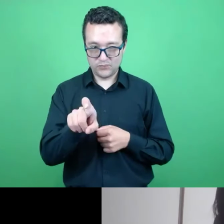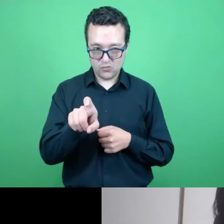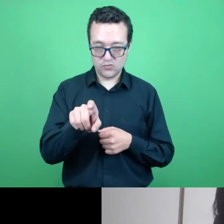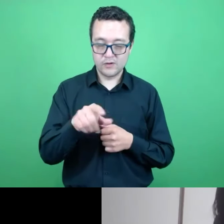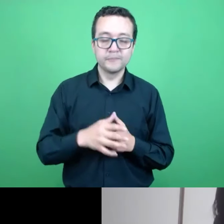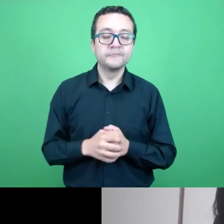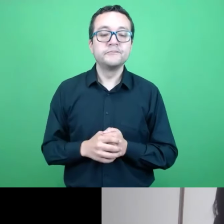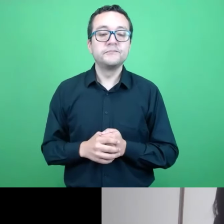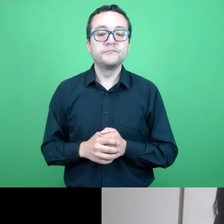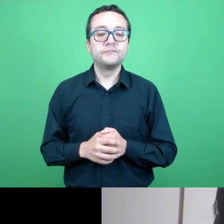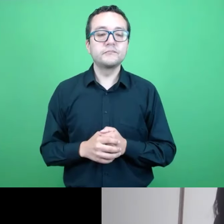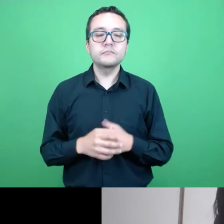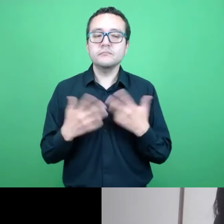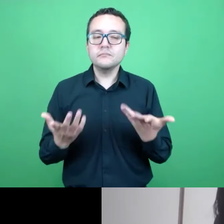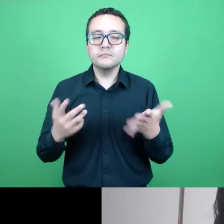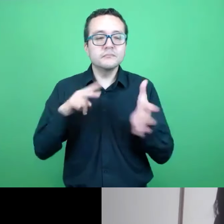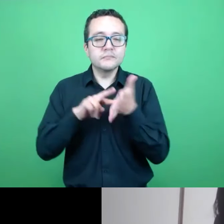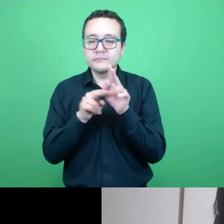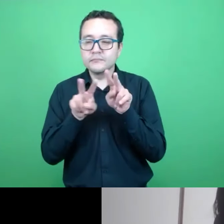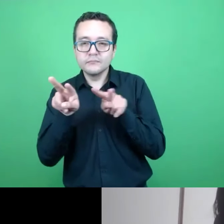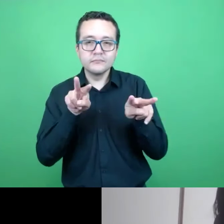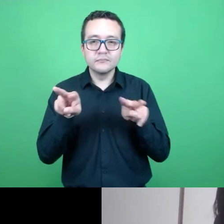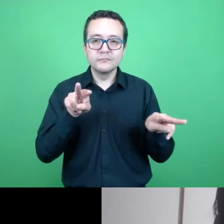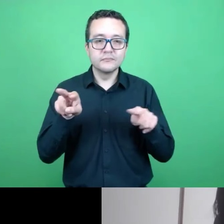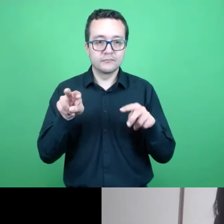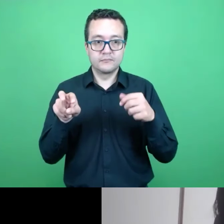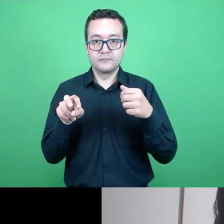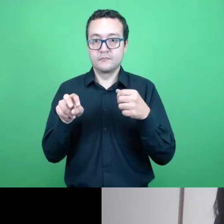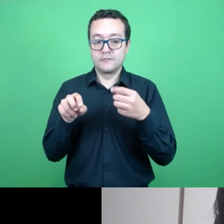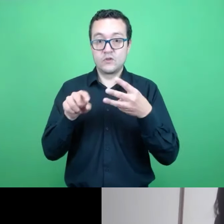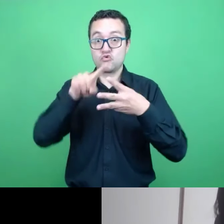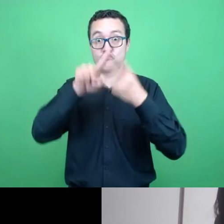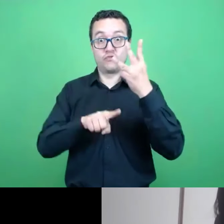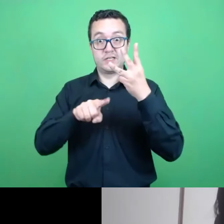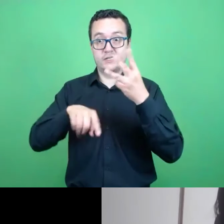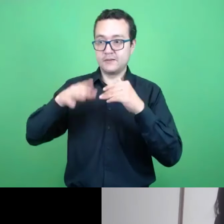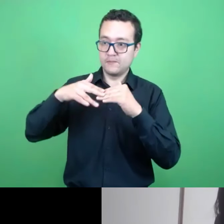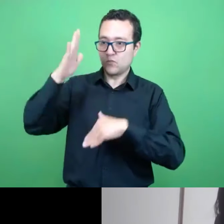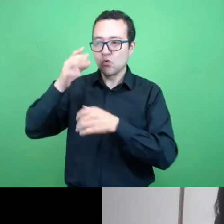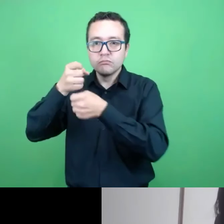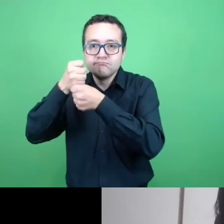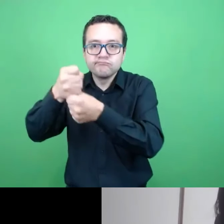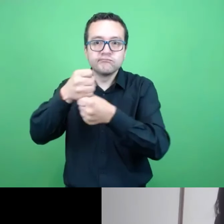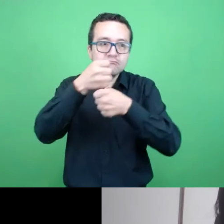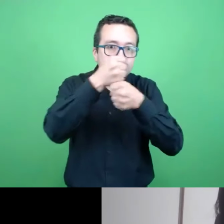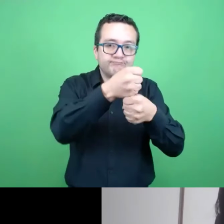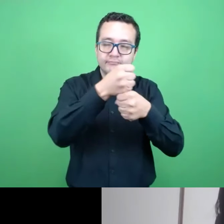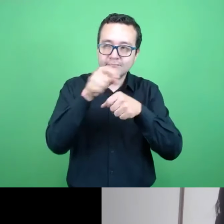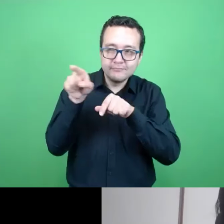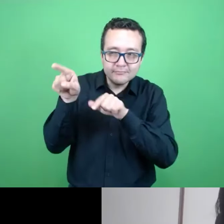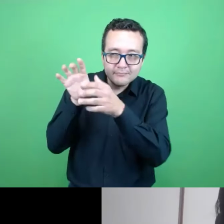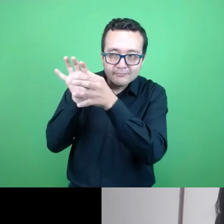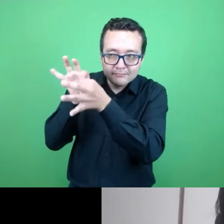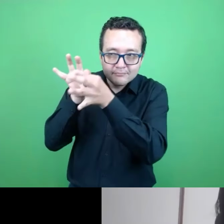three concernant les jeunes relevant handicapés et stakeholders who need aussi to make savoir s'ils commitments sont nécessaires regarding de youth répondre with aux disabilities, and préoccupations